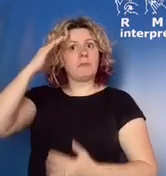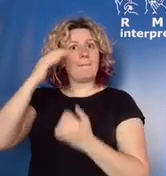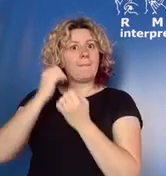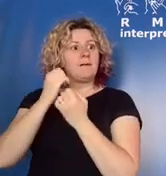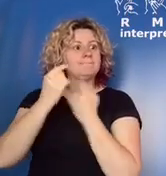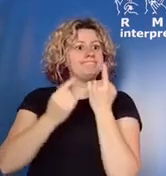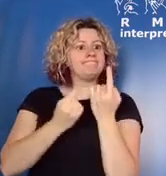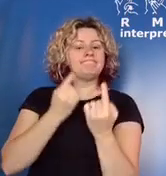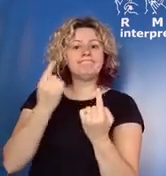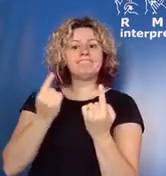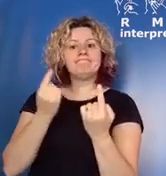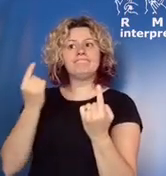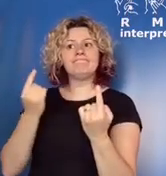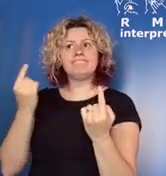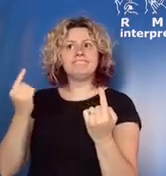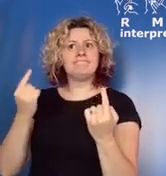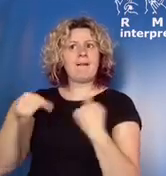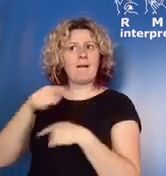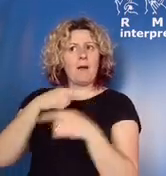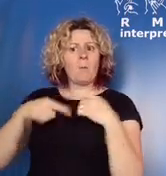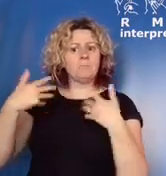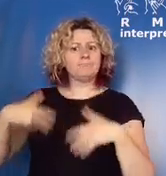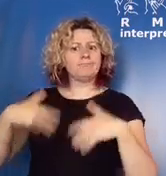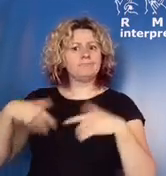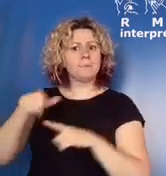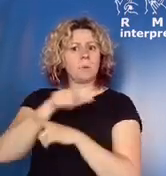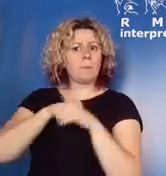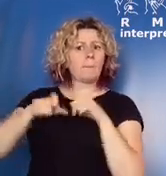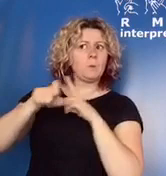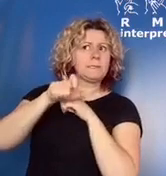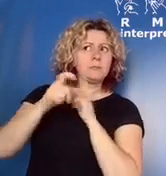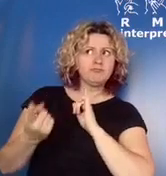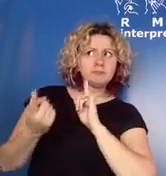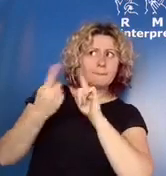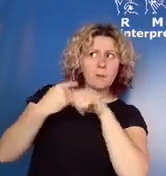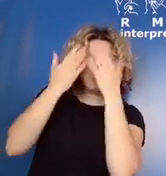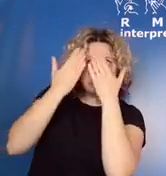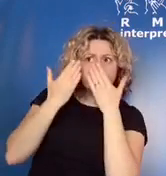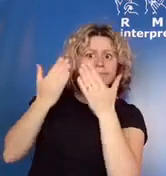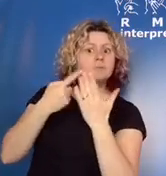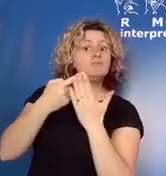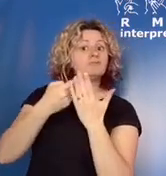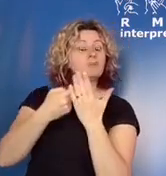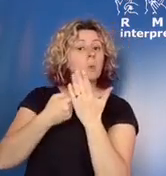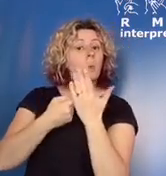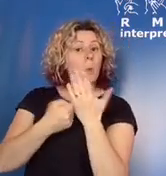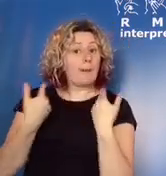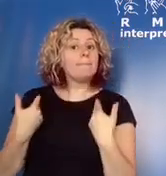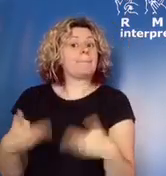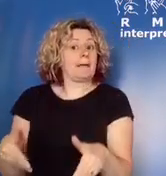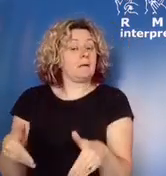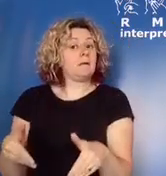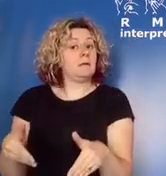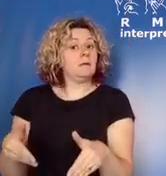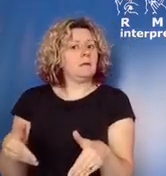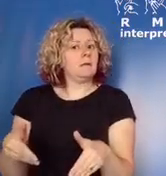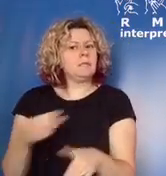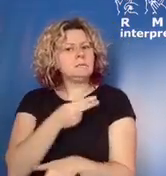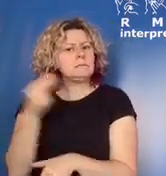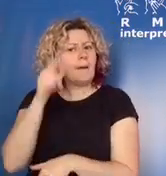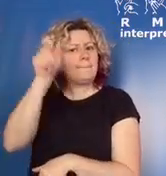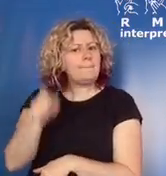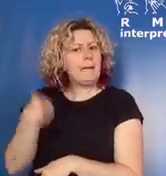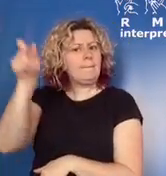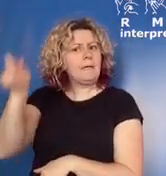in Inverclyde of how amazing our community has been in responding to this. And for those who are still